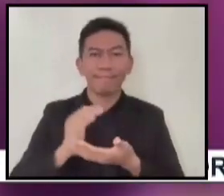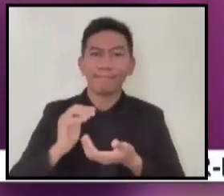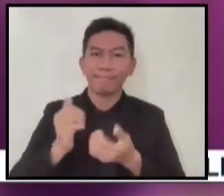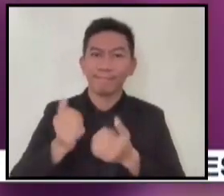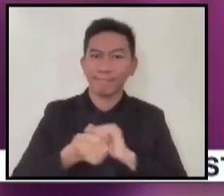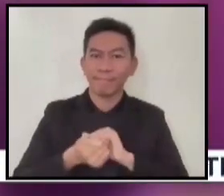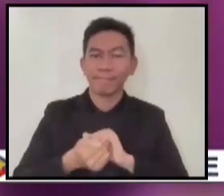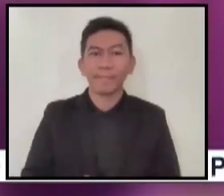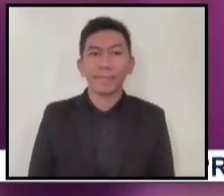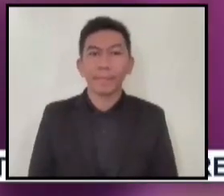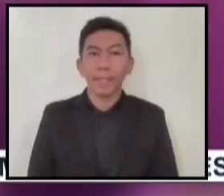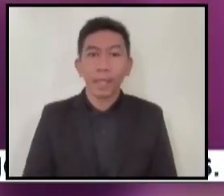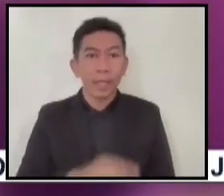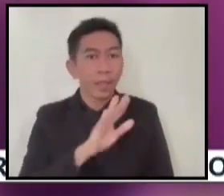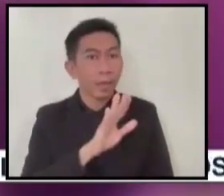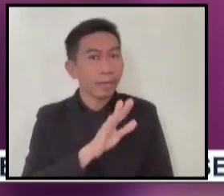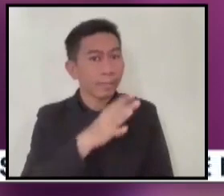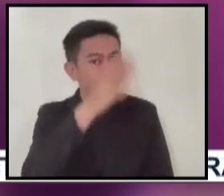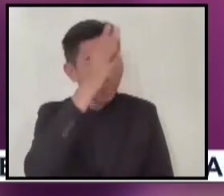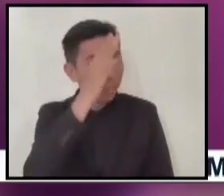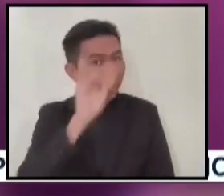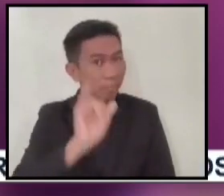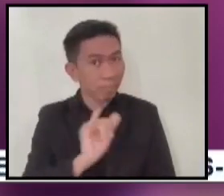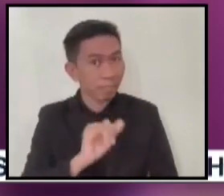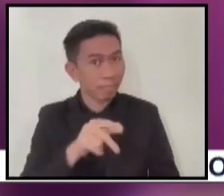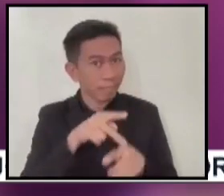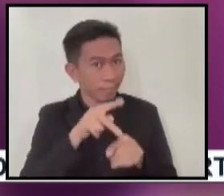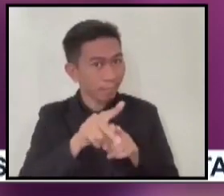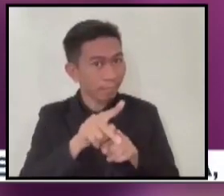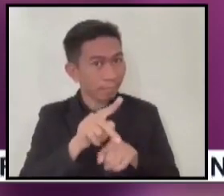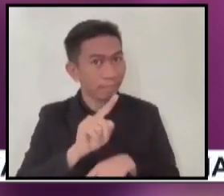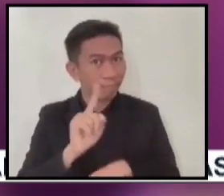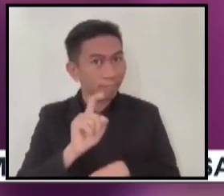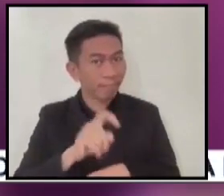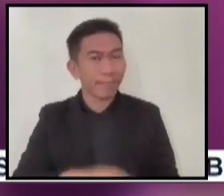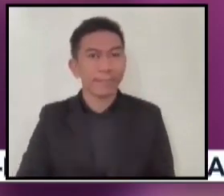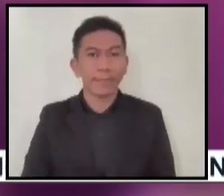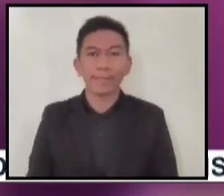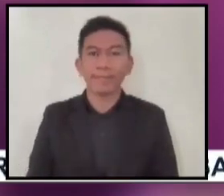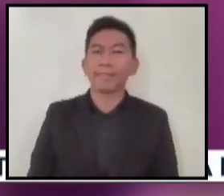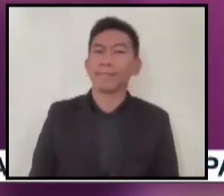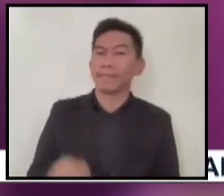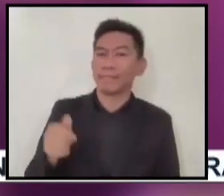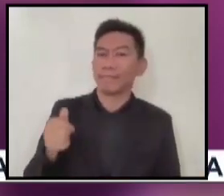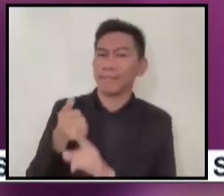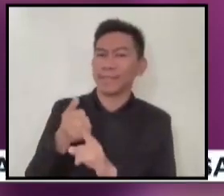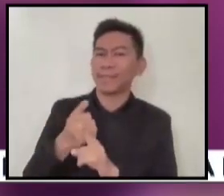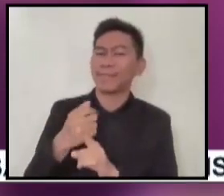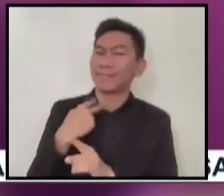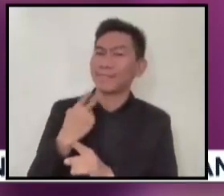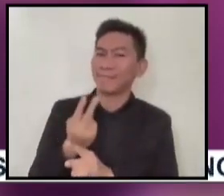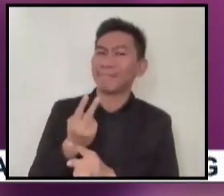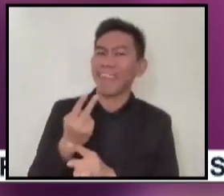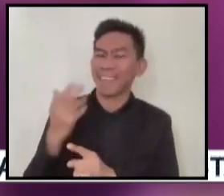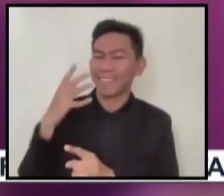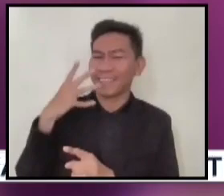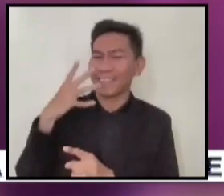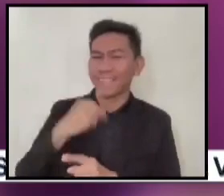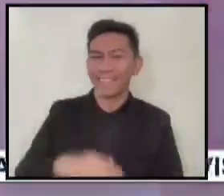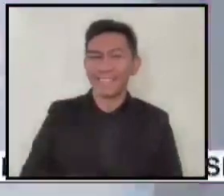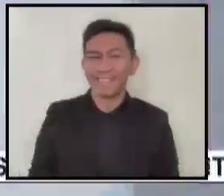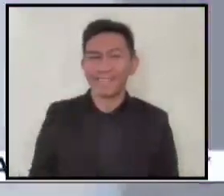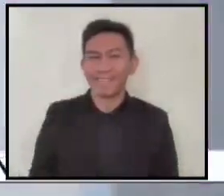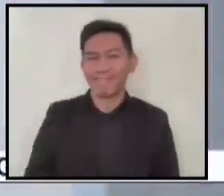also a professional singer or magaling lang kumanta? He just has a voice. Ah, okay. Well, you already have a lot of achievements at such a